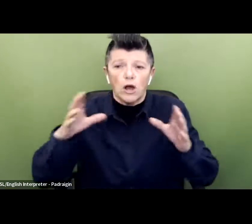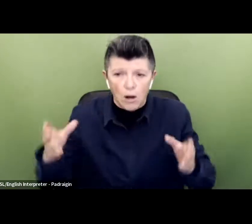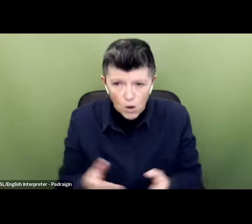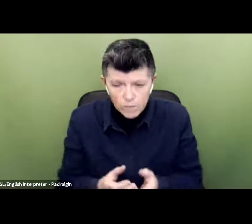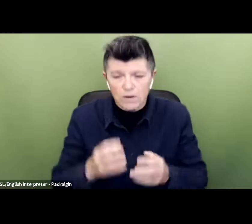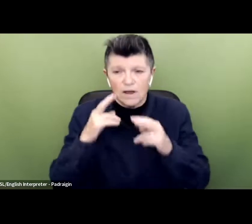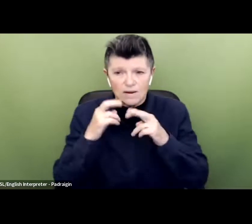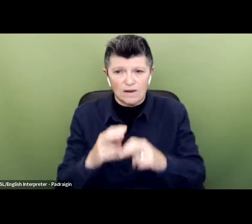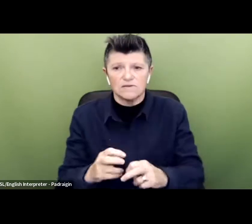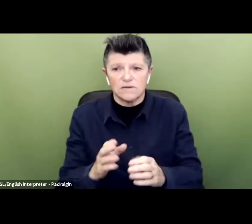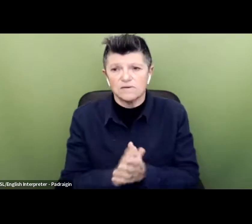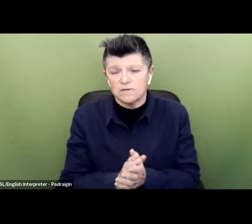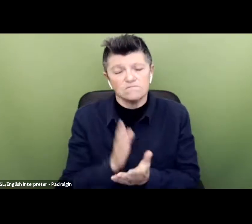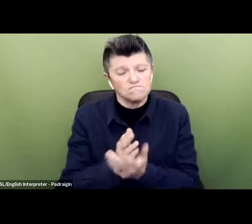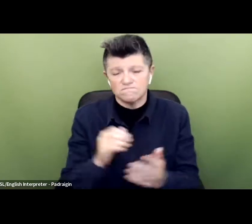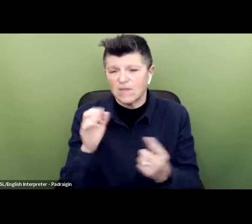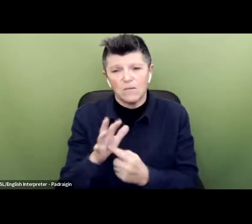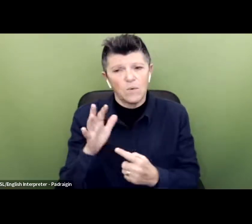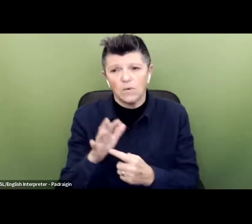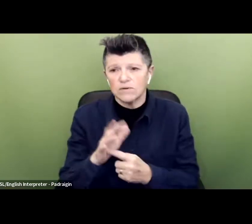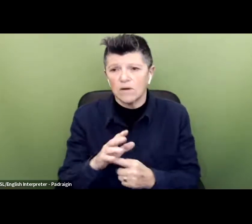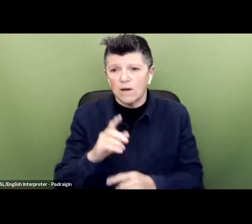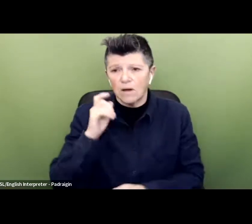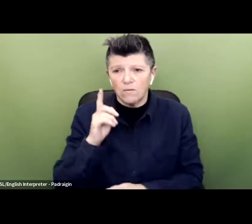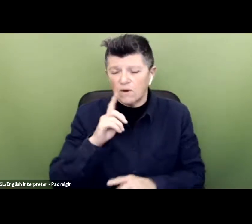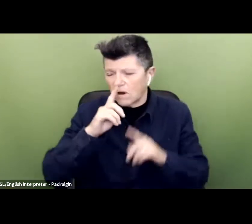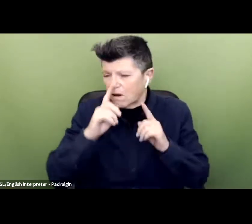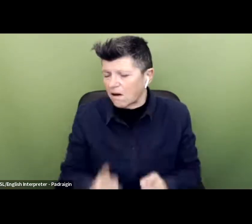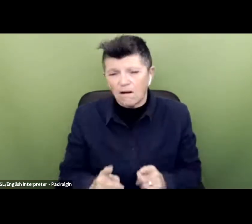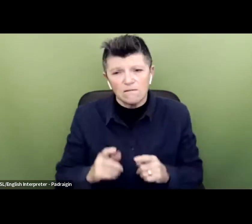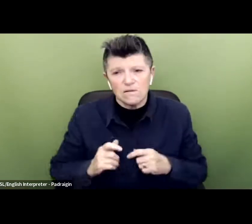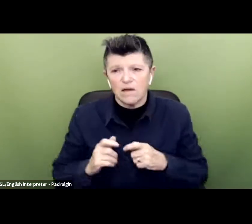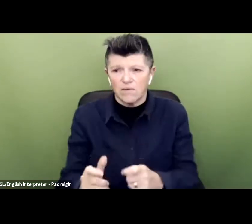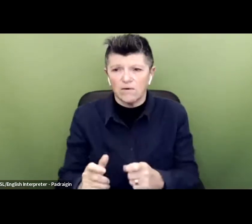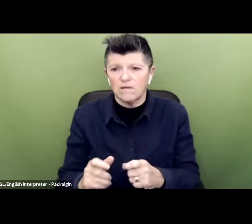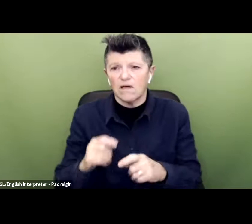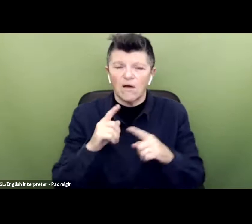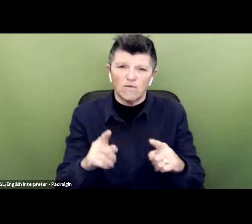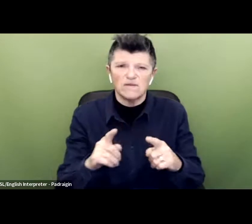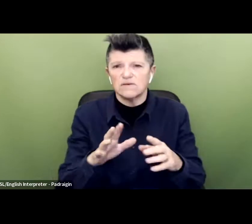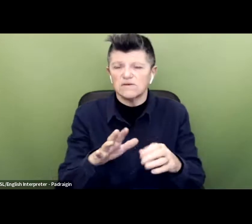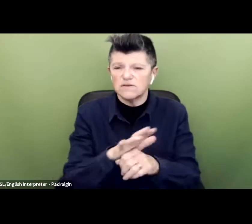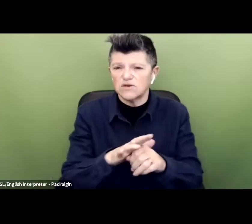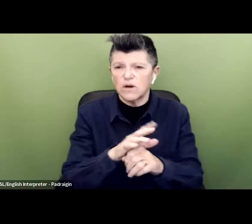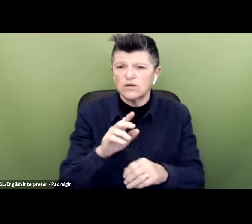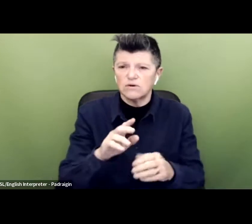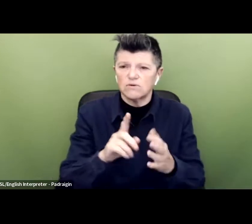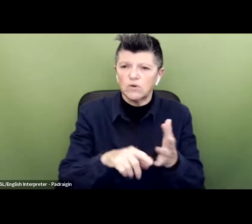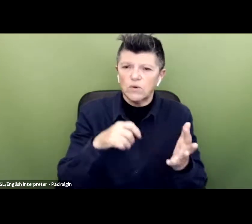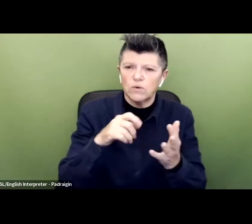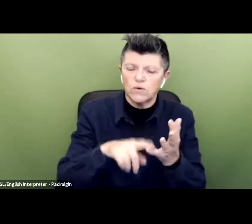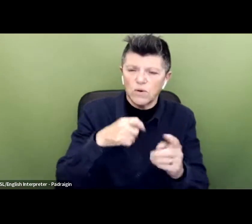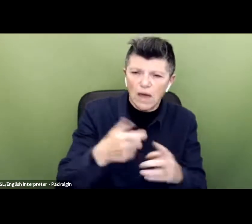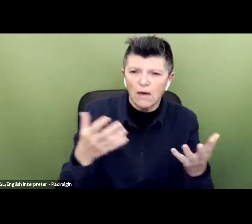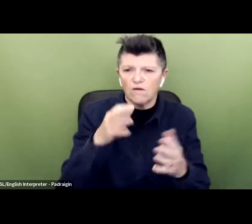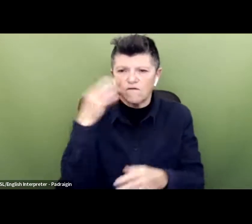work on inequality. That we can no longer just, here's the picture in the UK or France or South Africa.